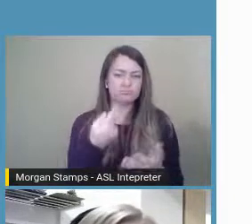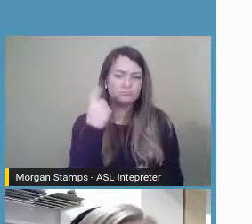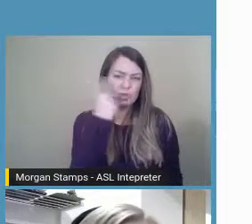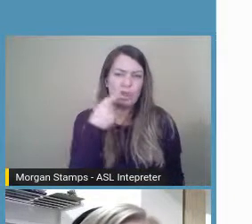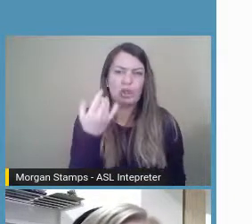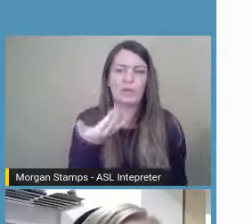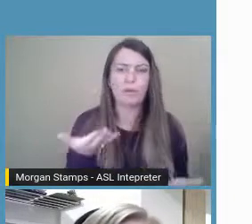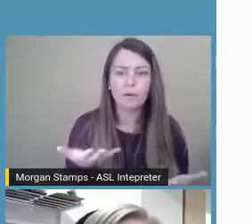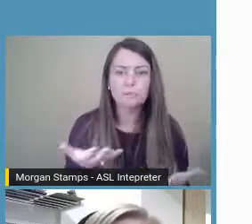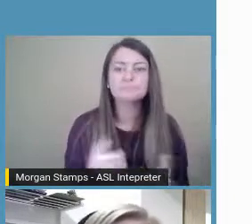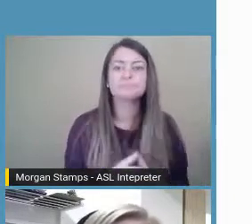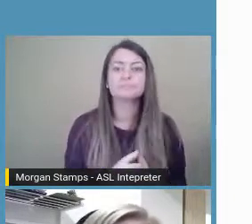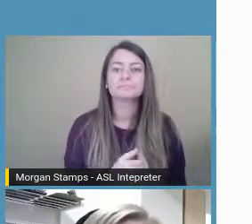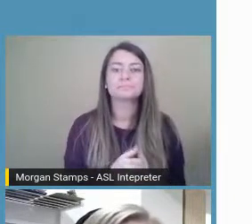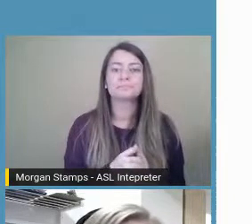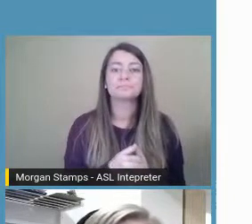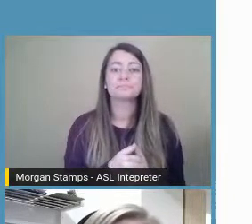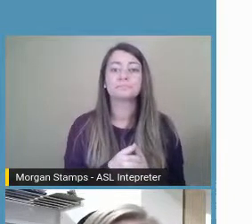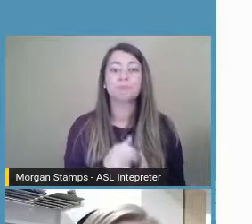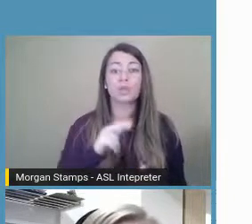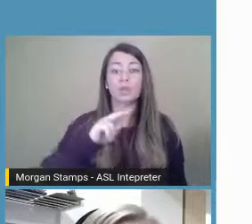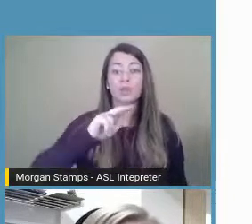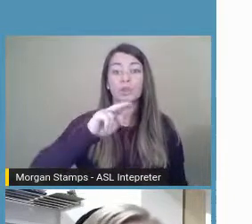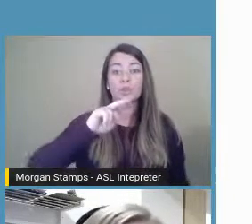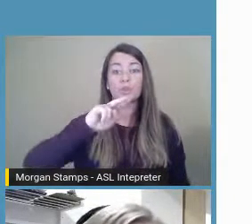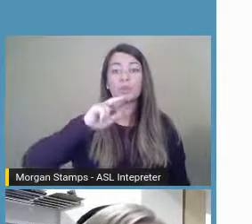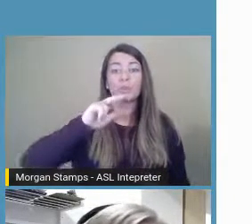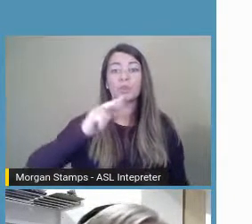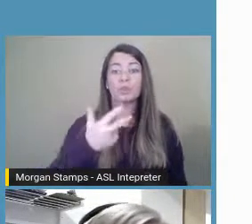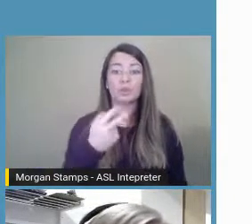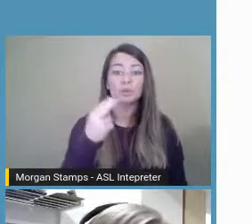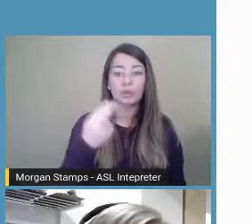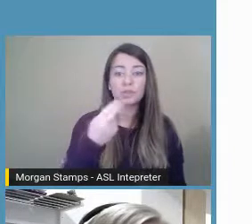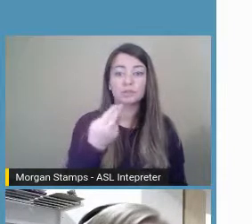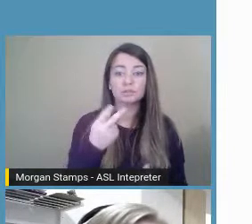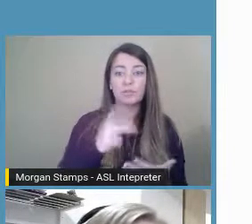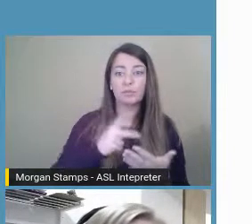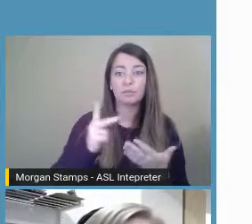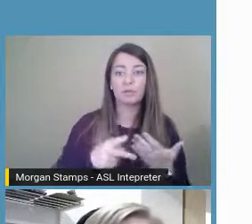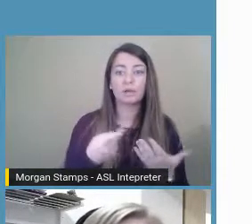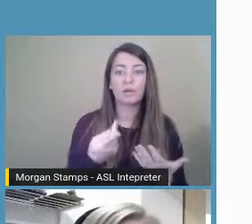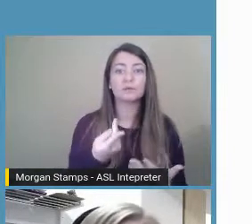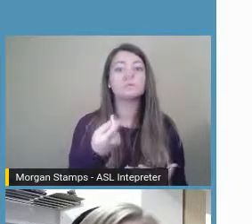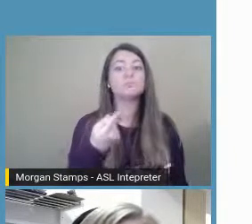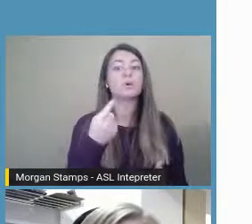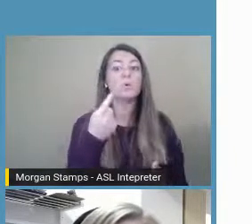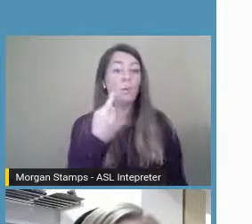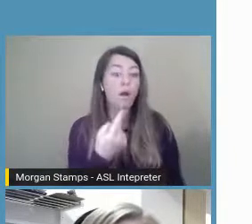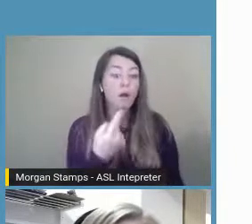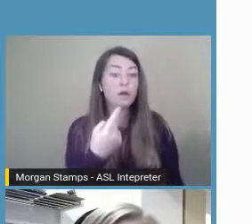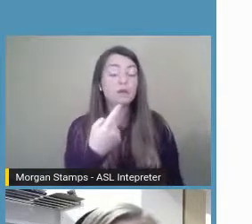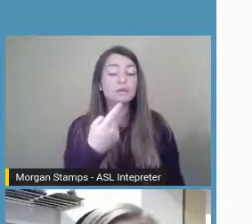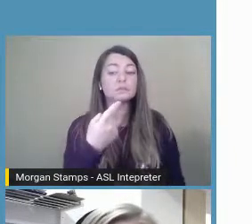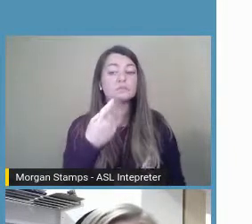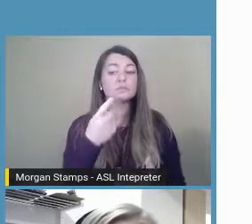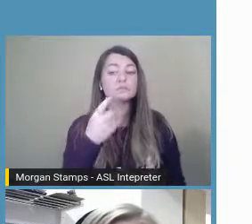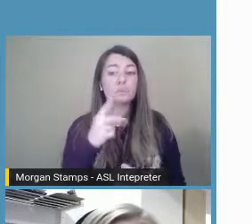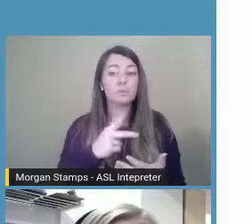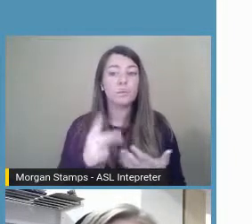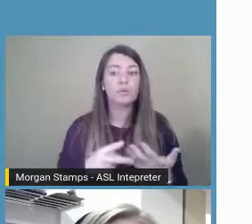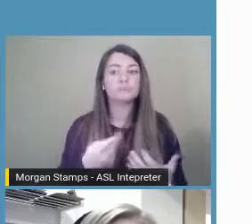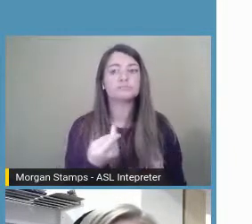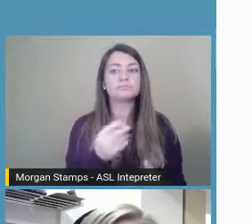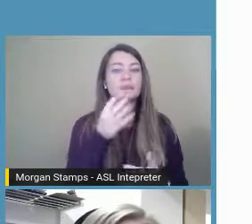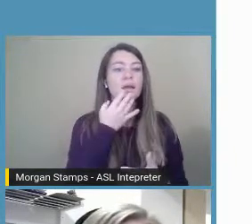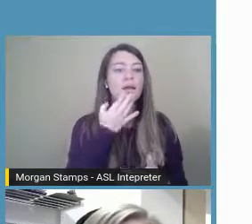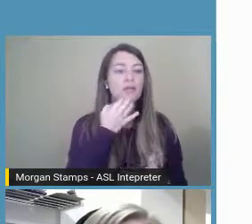or participants could pick up a copy of the book from our museum store curbside. Our associate curator interviewed the featured